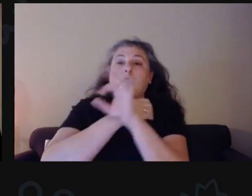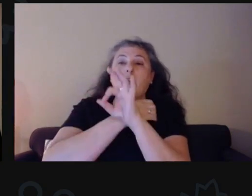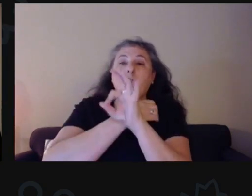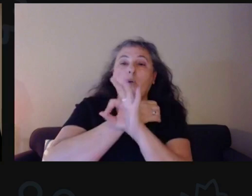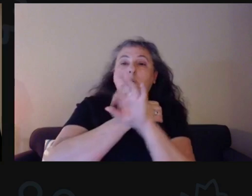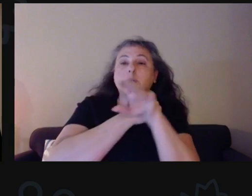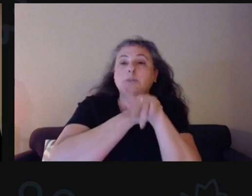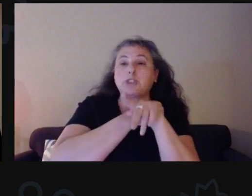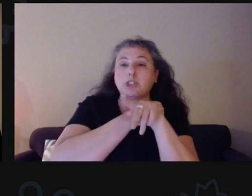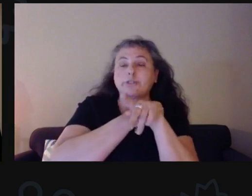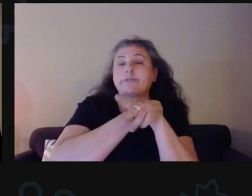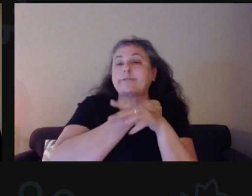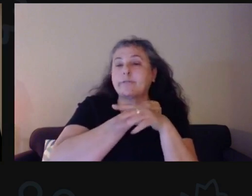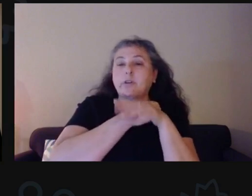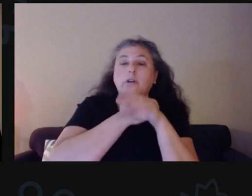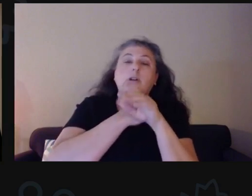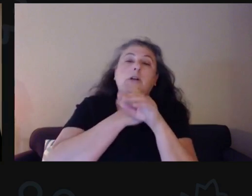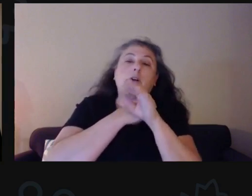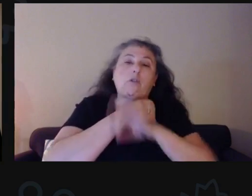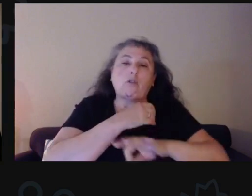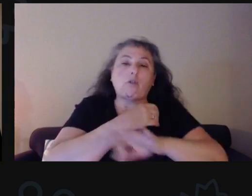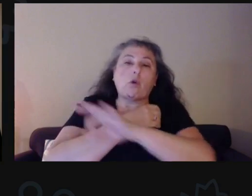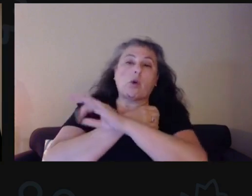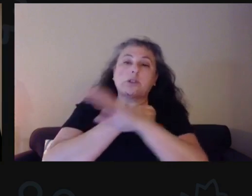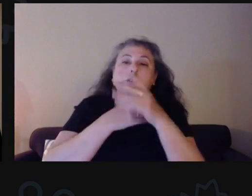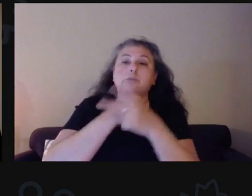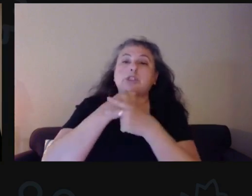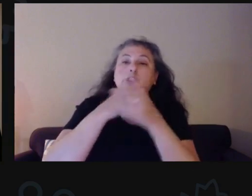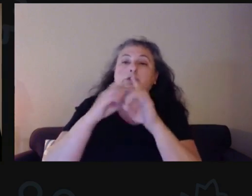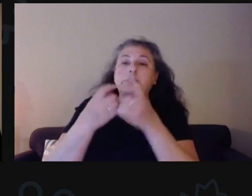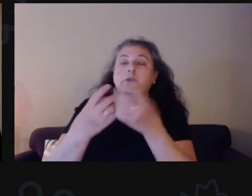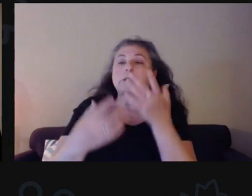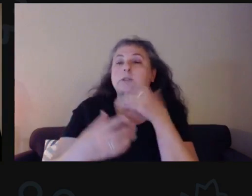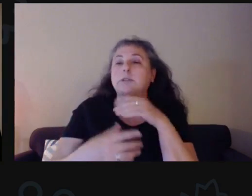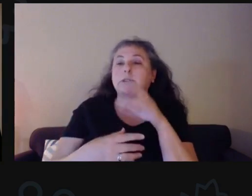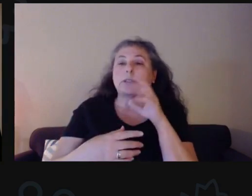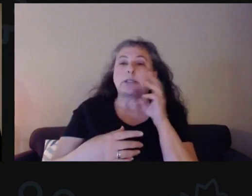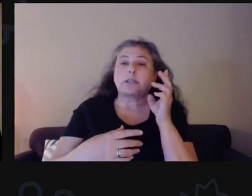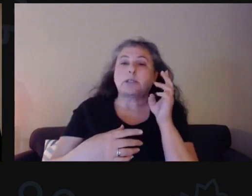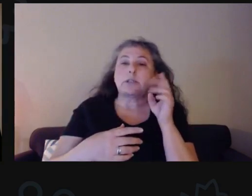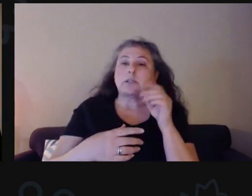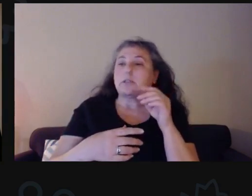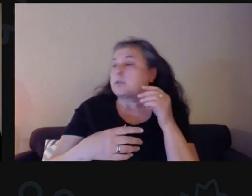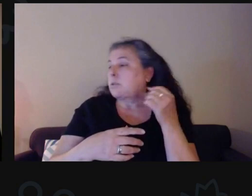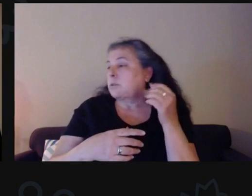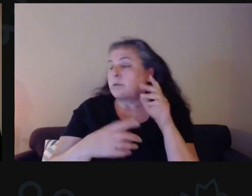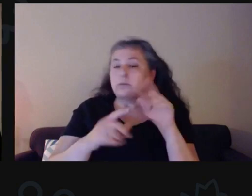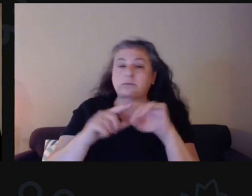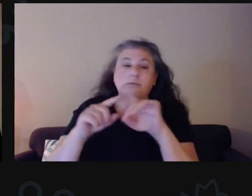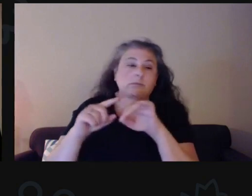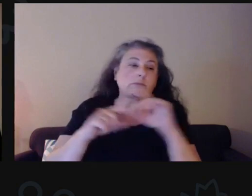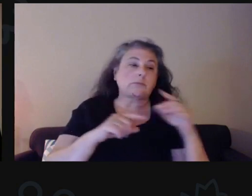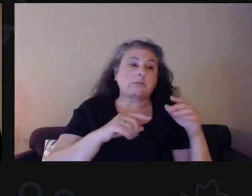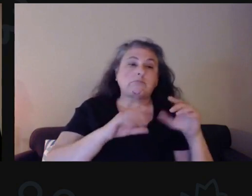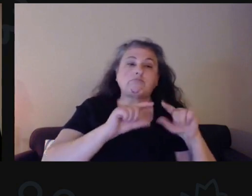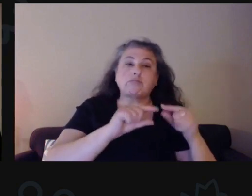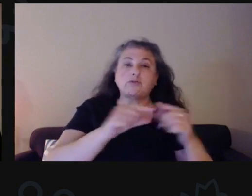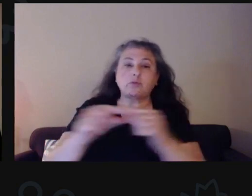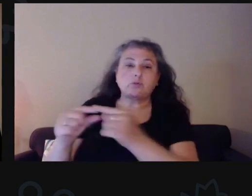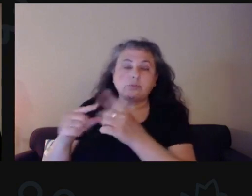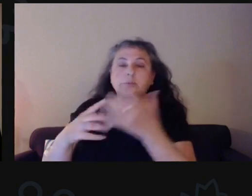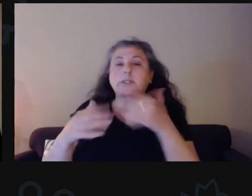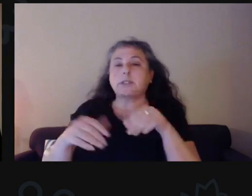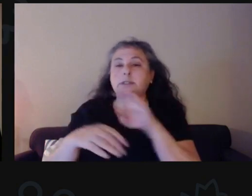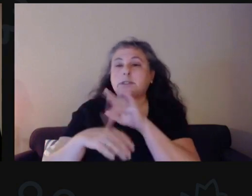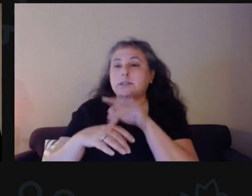collection of 7 forest preserves here in East Central Illinois, as well as 2 educational facilities, including our museum, the Homer